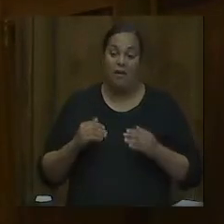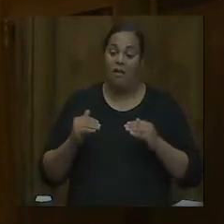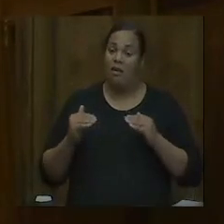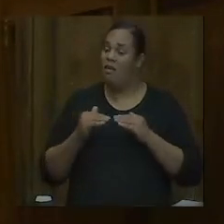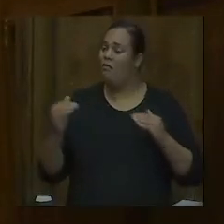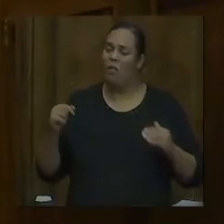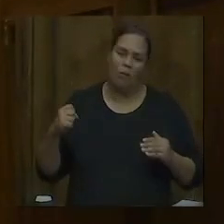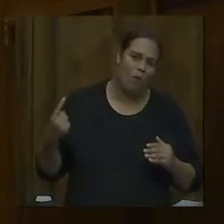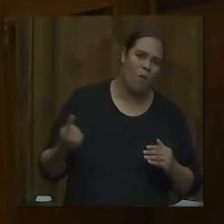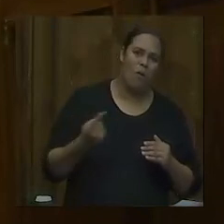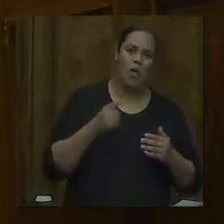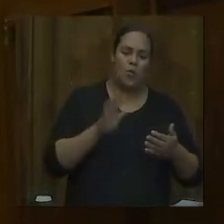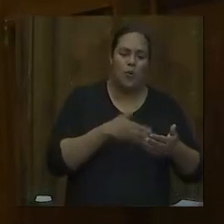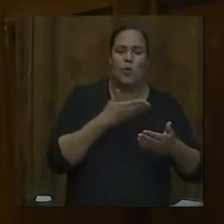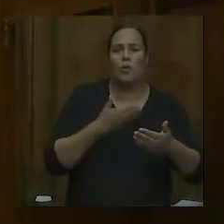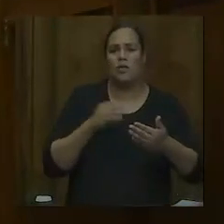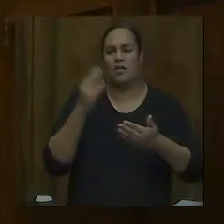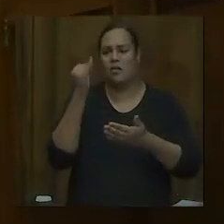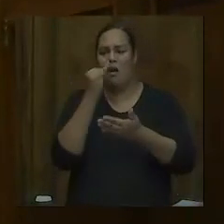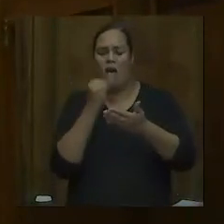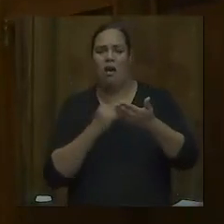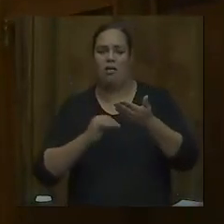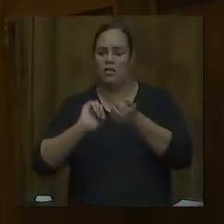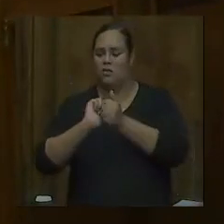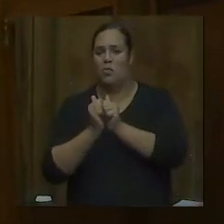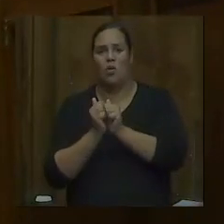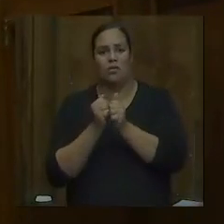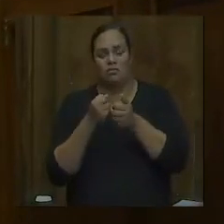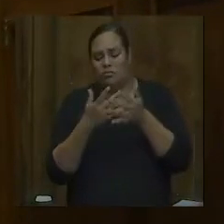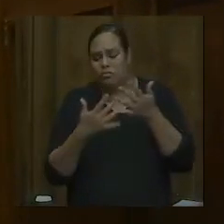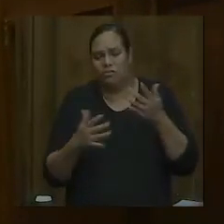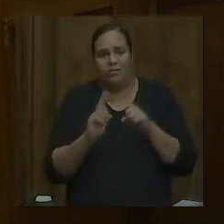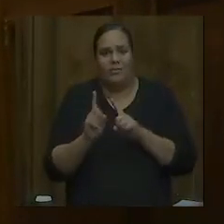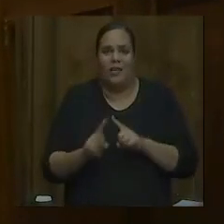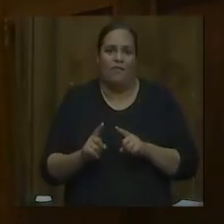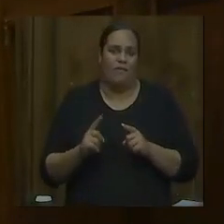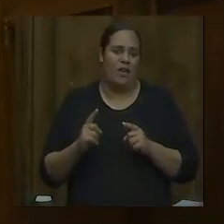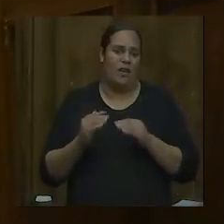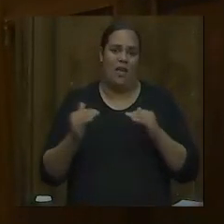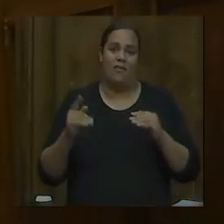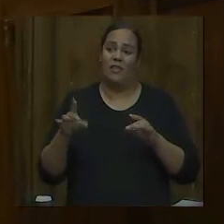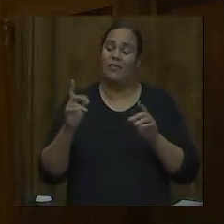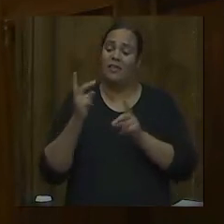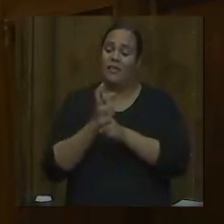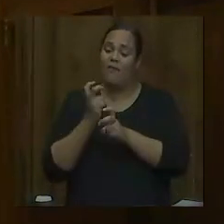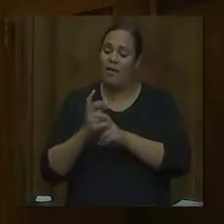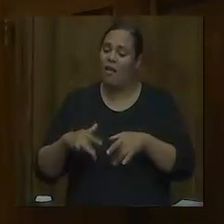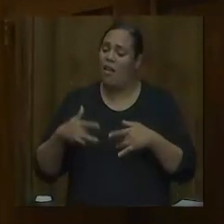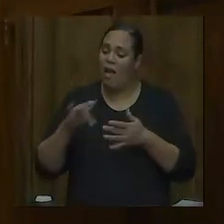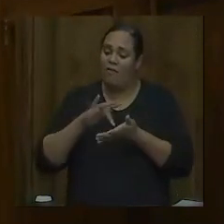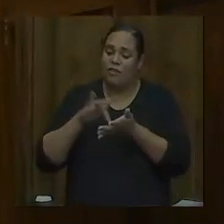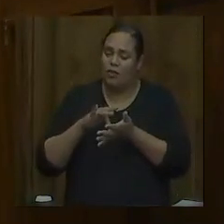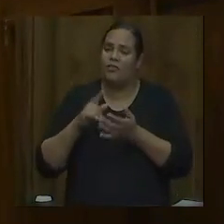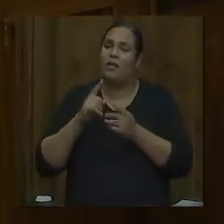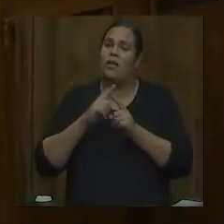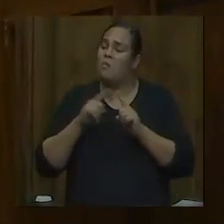levels, music, art, sport, on all levels in difficult circumstances. And therefore I